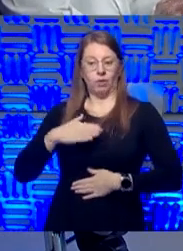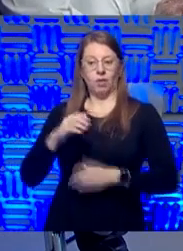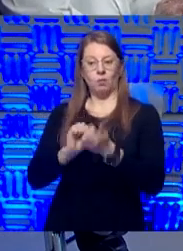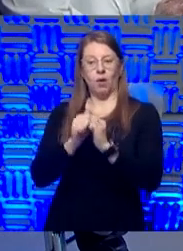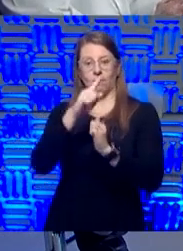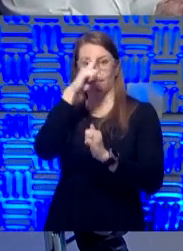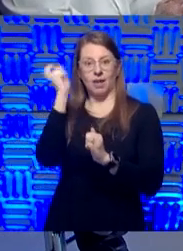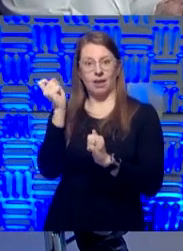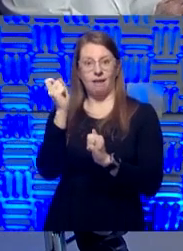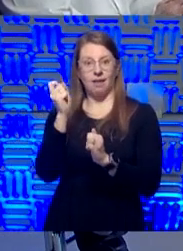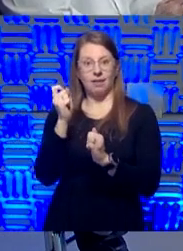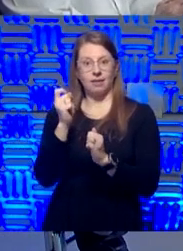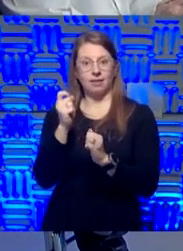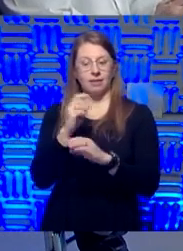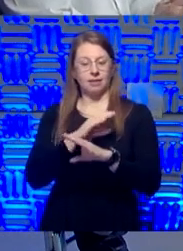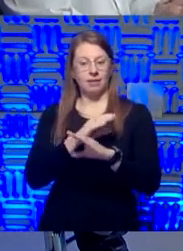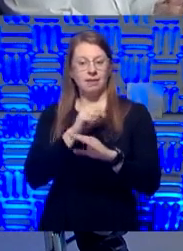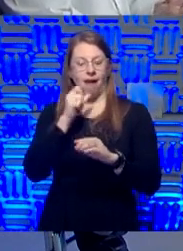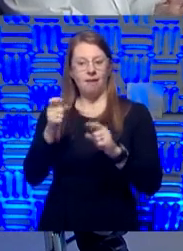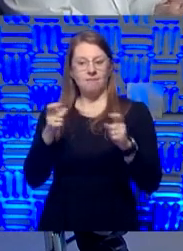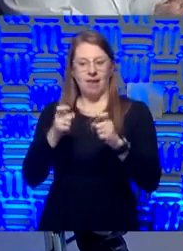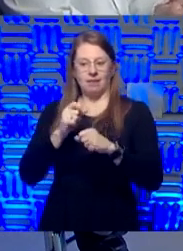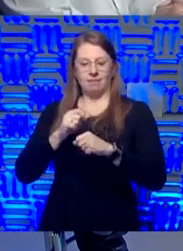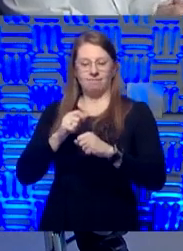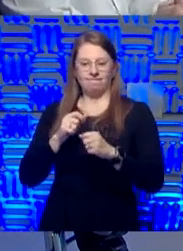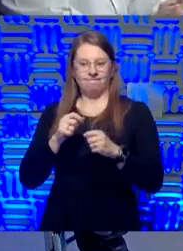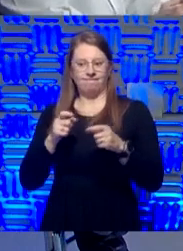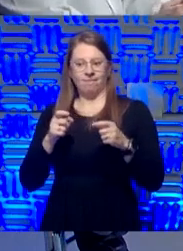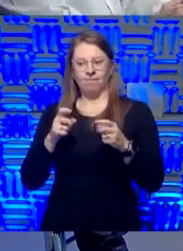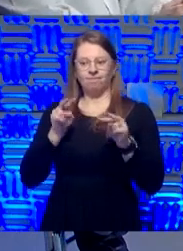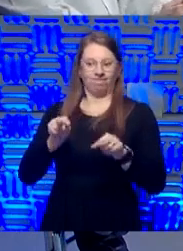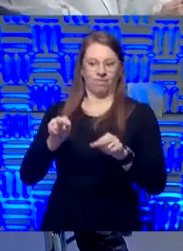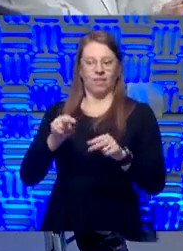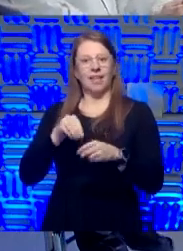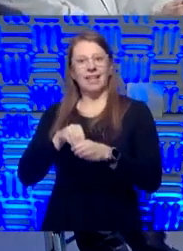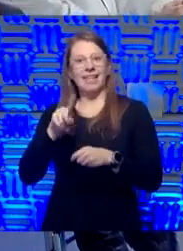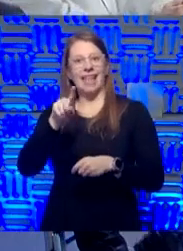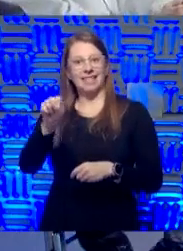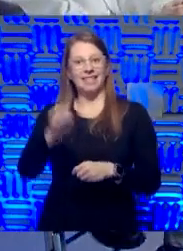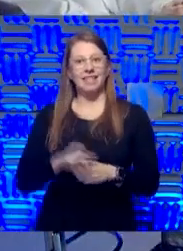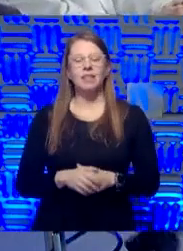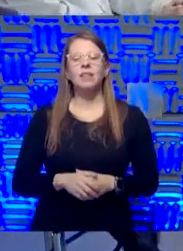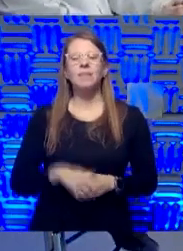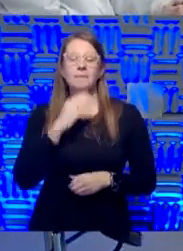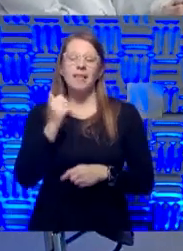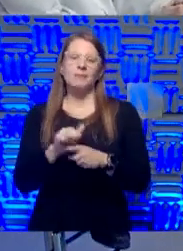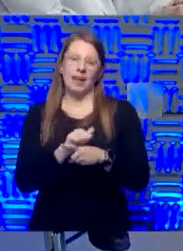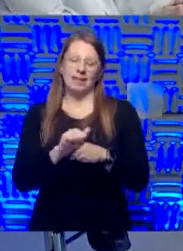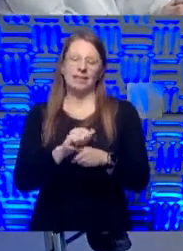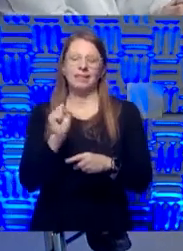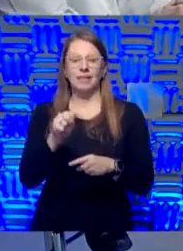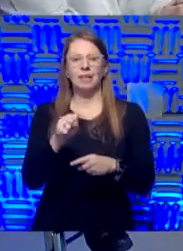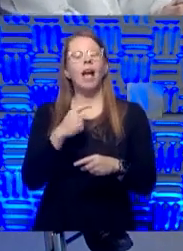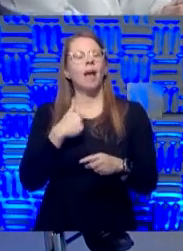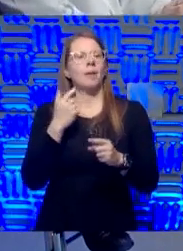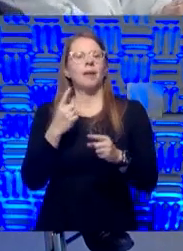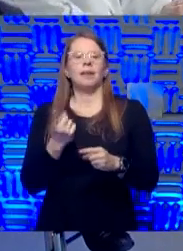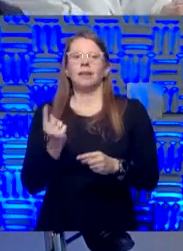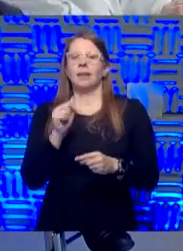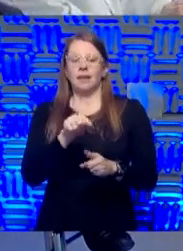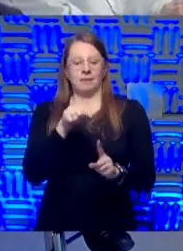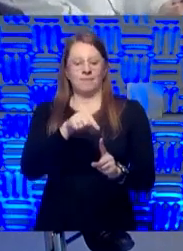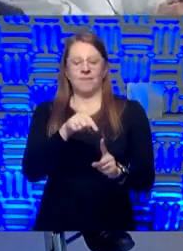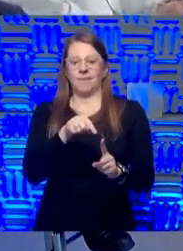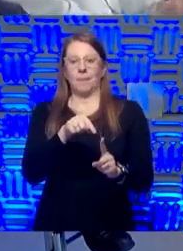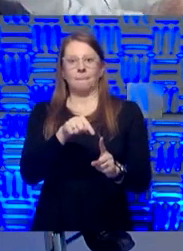longer mandated in Kansas? All right. We're going to get the same kind of question over. Best practices. And I think that we have to keep, I'm going to bring this back